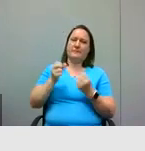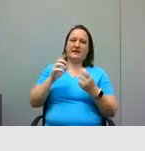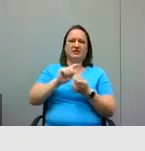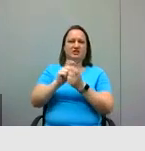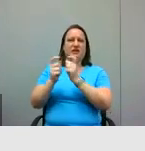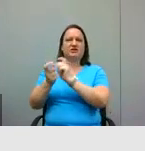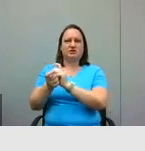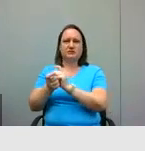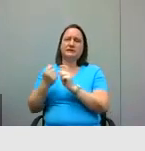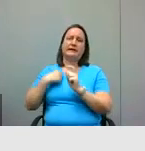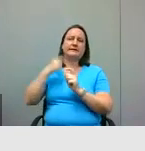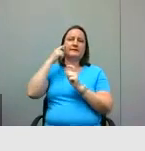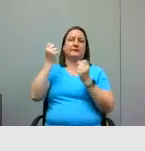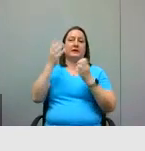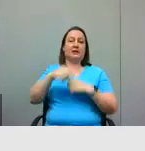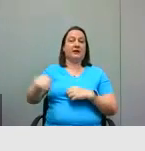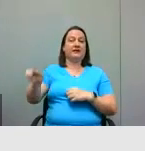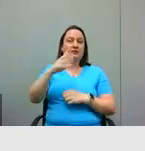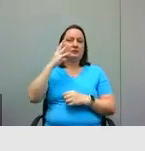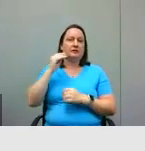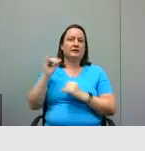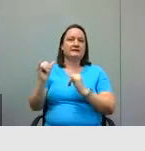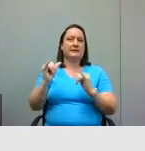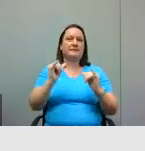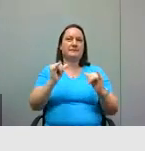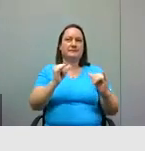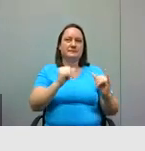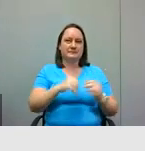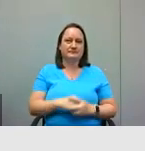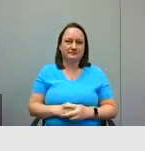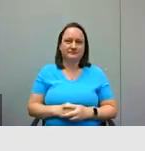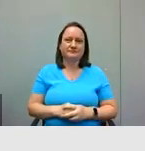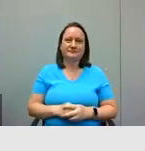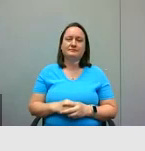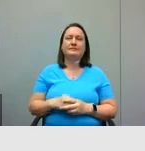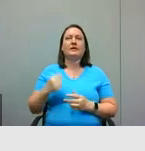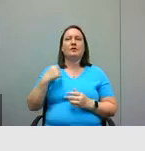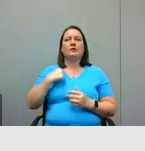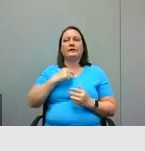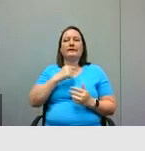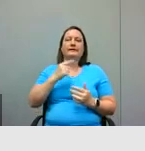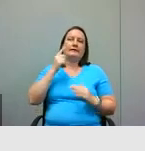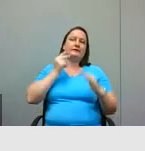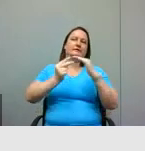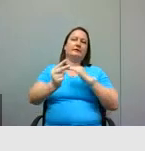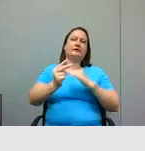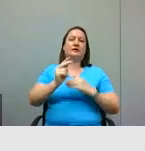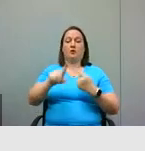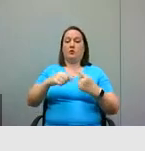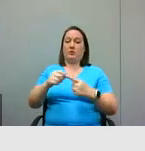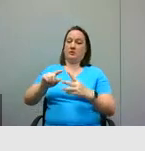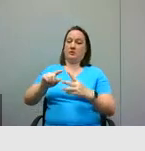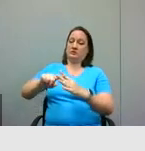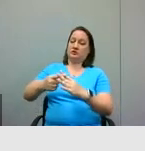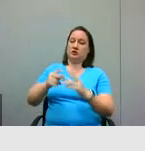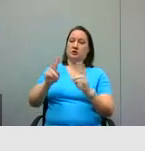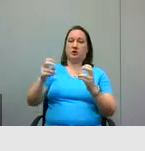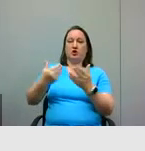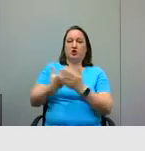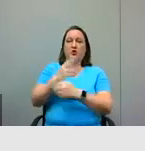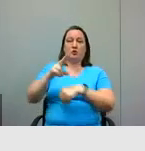We expect that when we do return to what will be a new normal, that we'll have